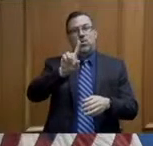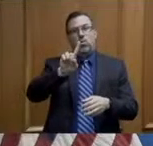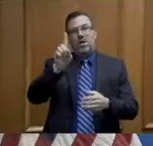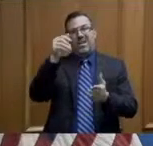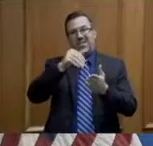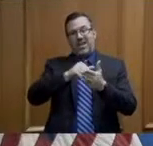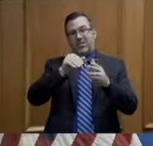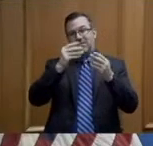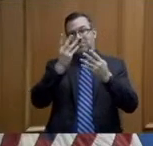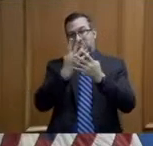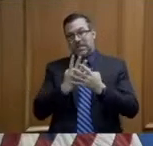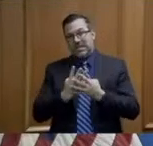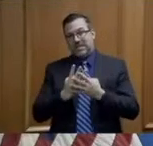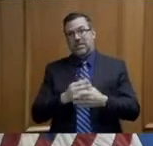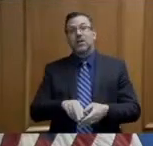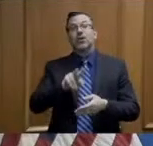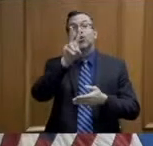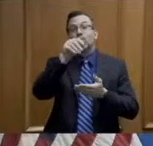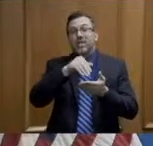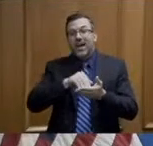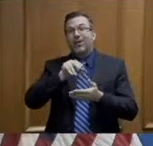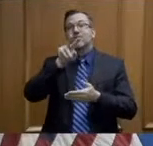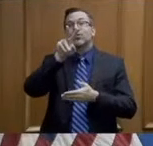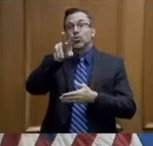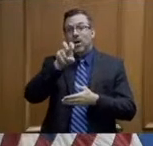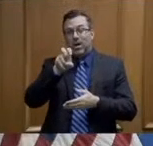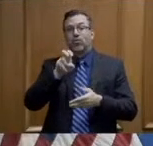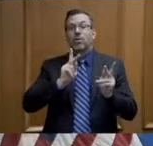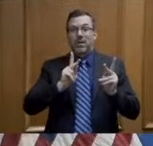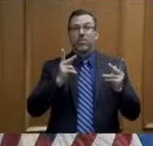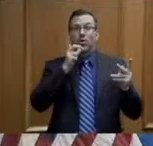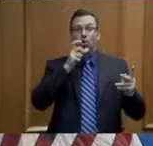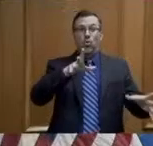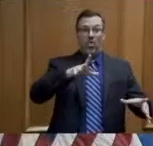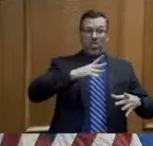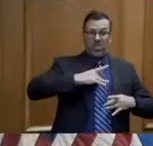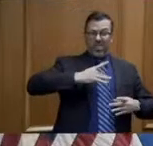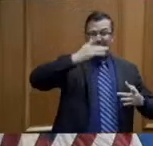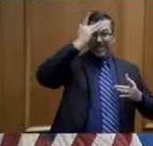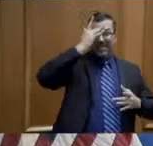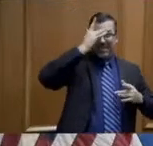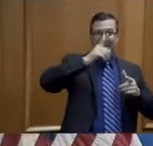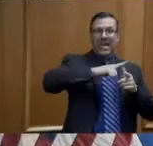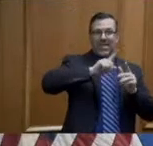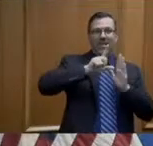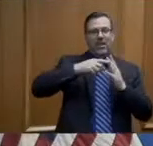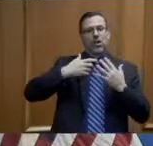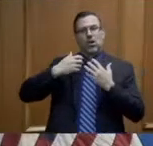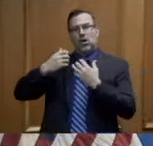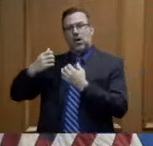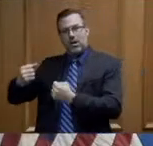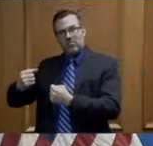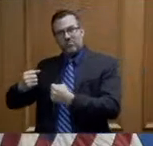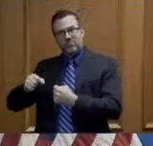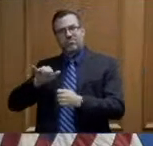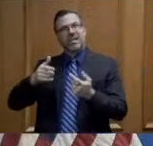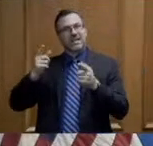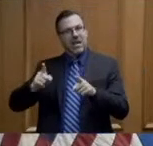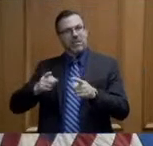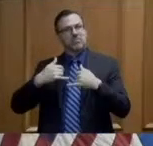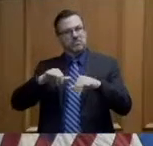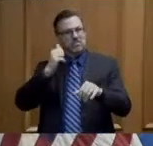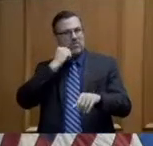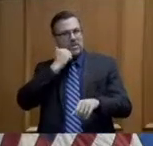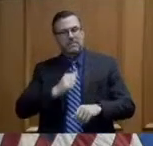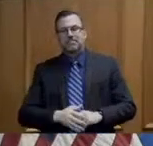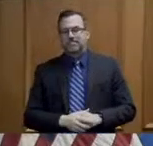that almost 2,200 Tennesseans have recovered, and more are recovering by the day. As he mentioned, we're rolling